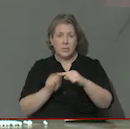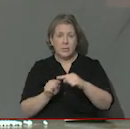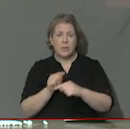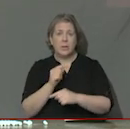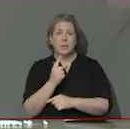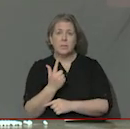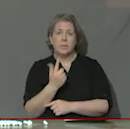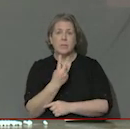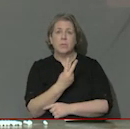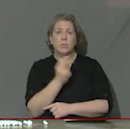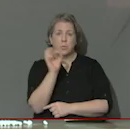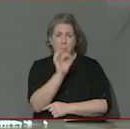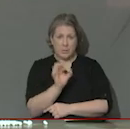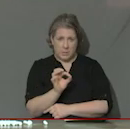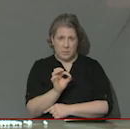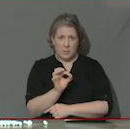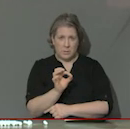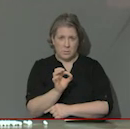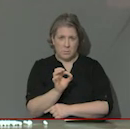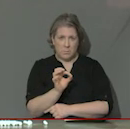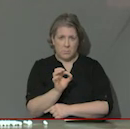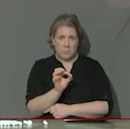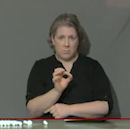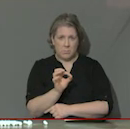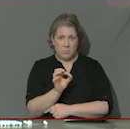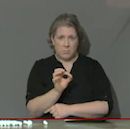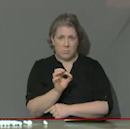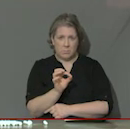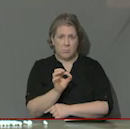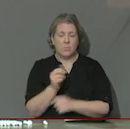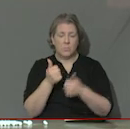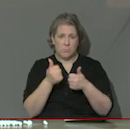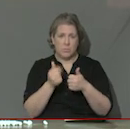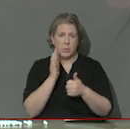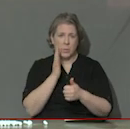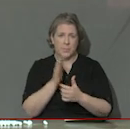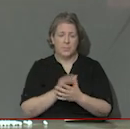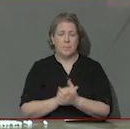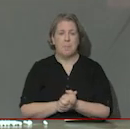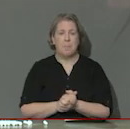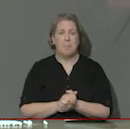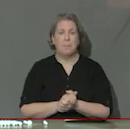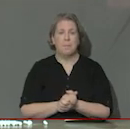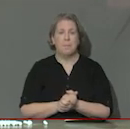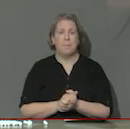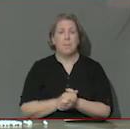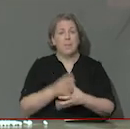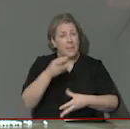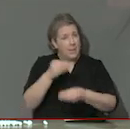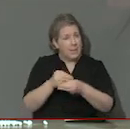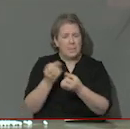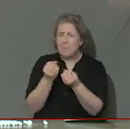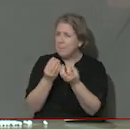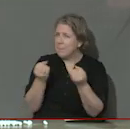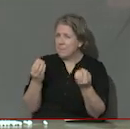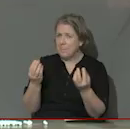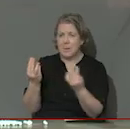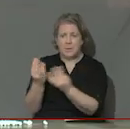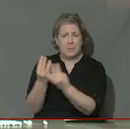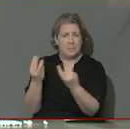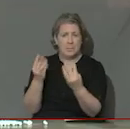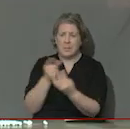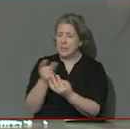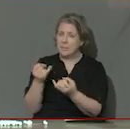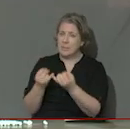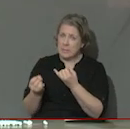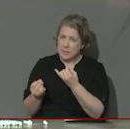72%. And then you will always get it right. And I see a lot of learners, remember in